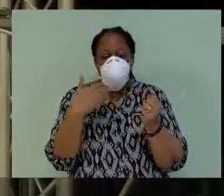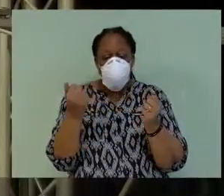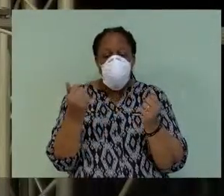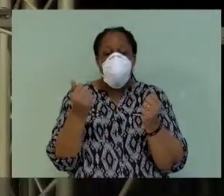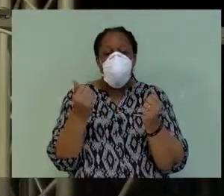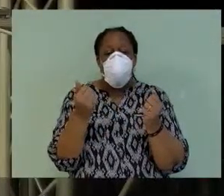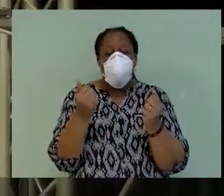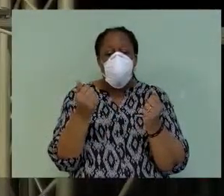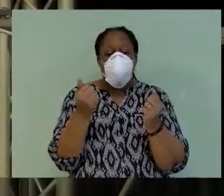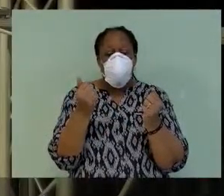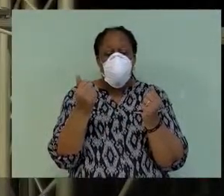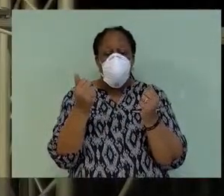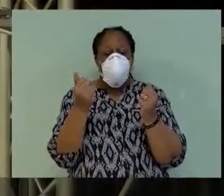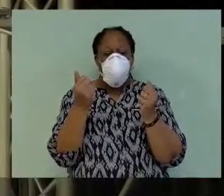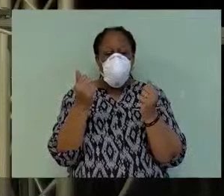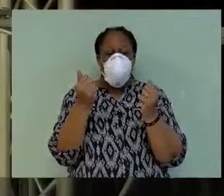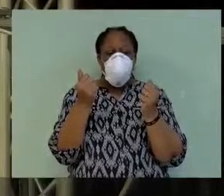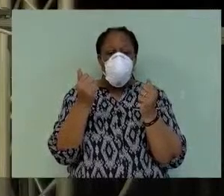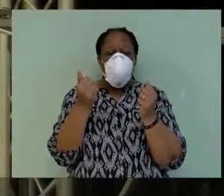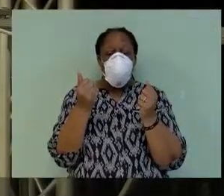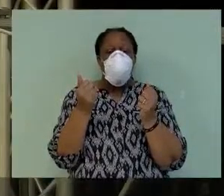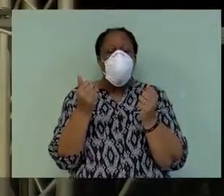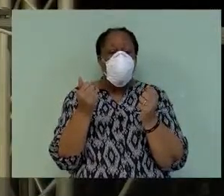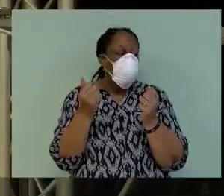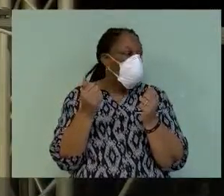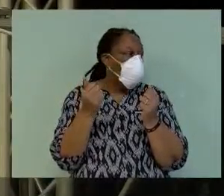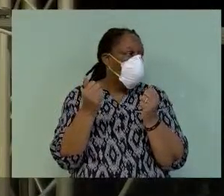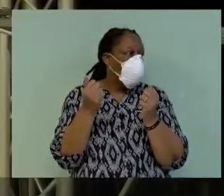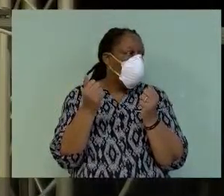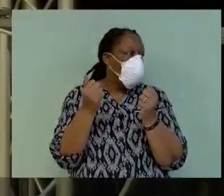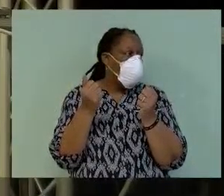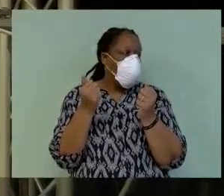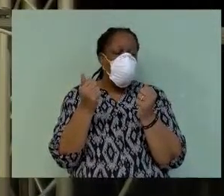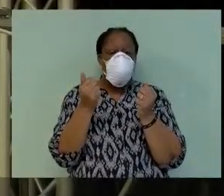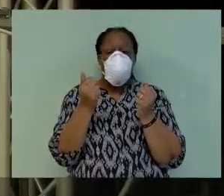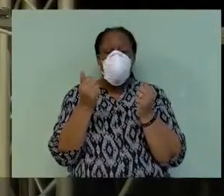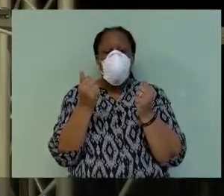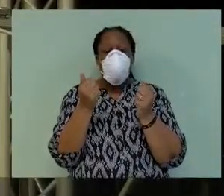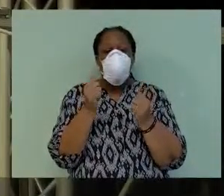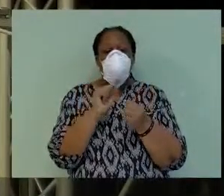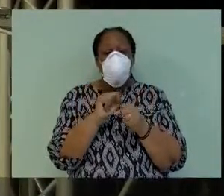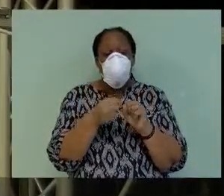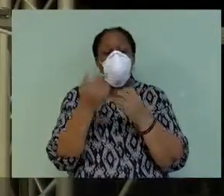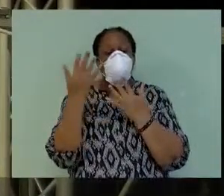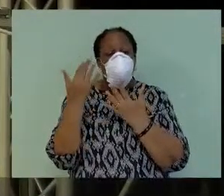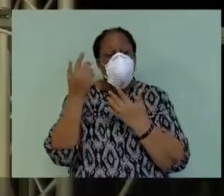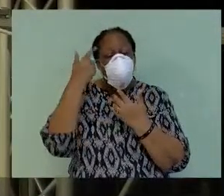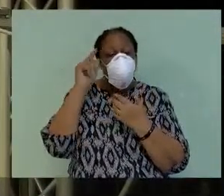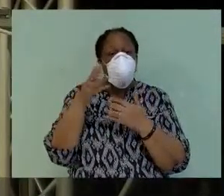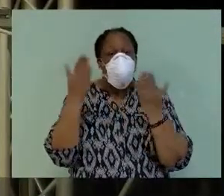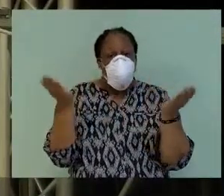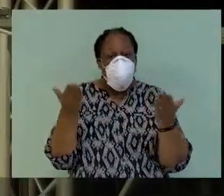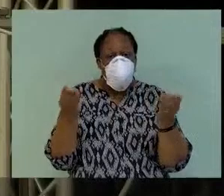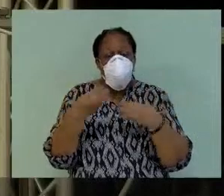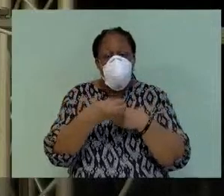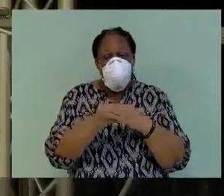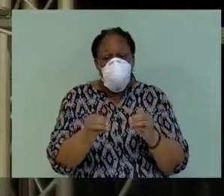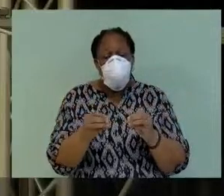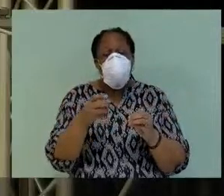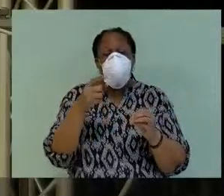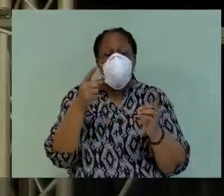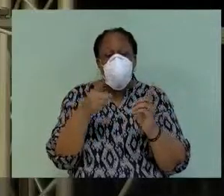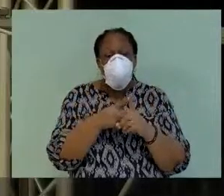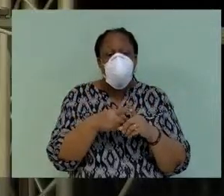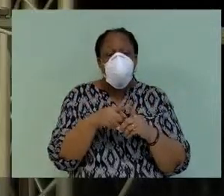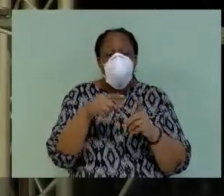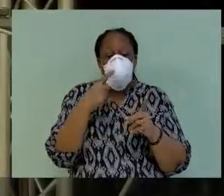mandated with the responsibility of rolling out activities within our society. And so whatever information is being gleaned